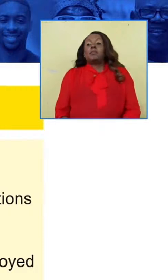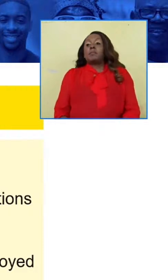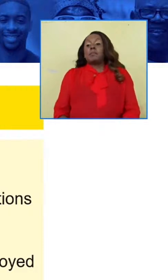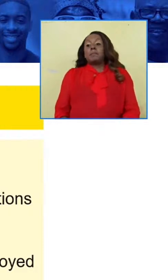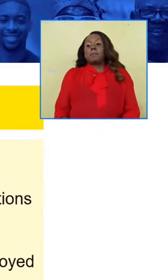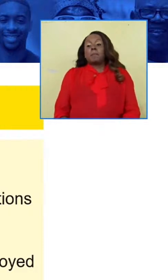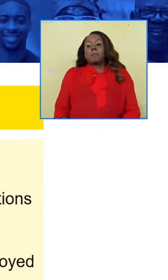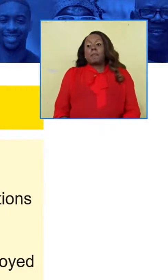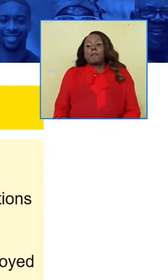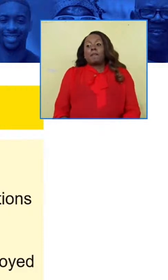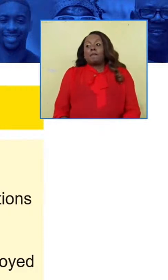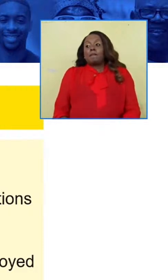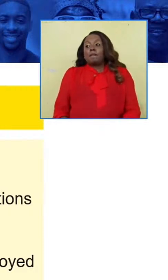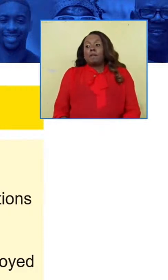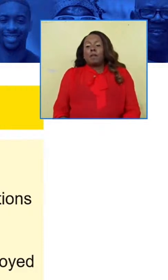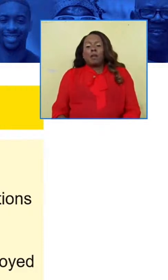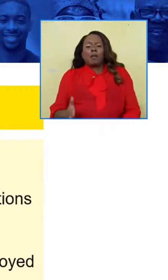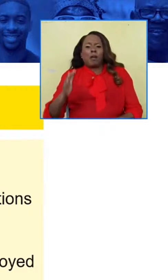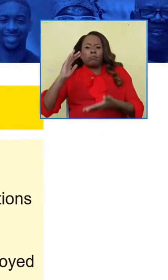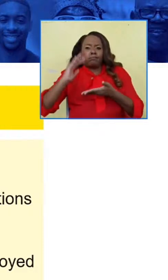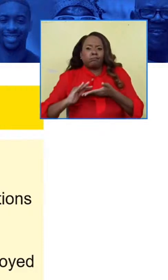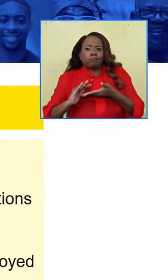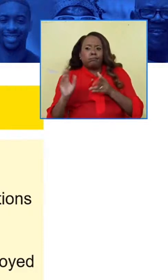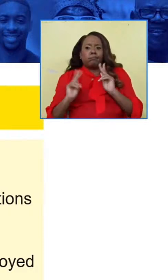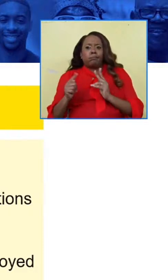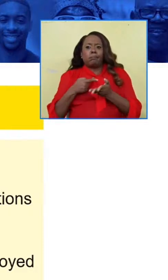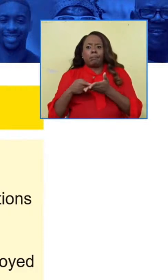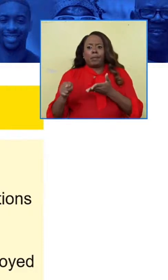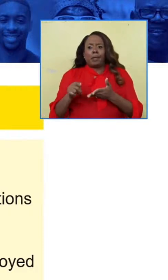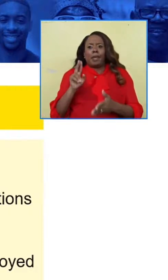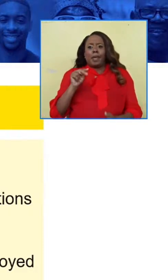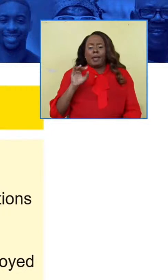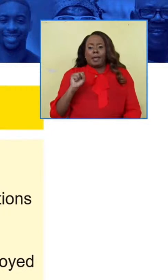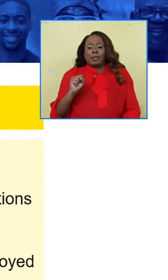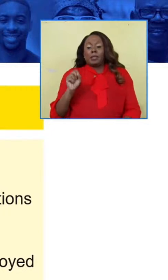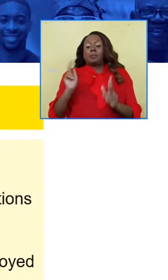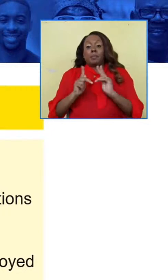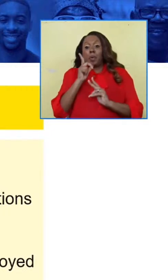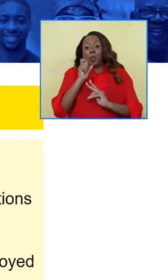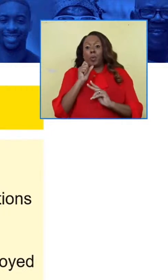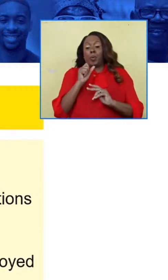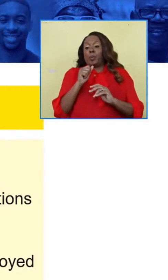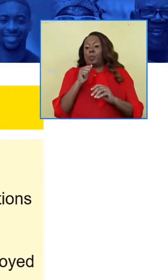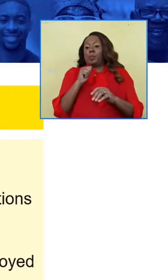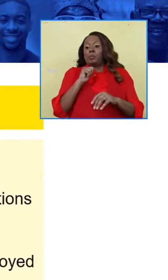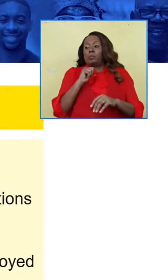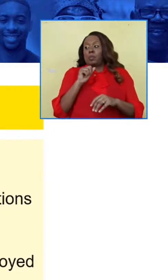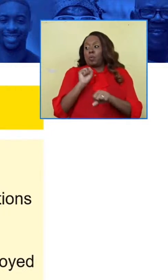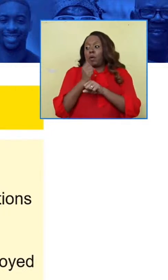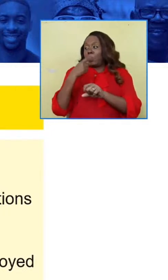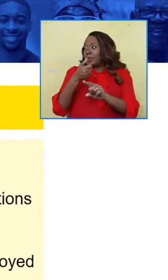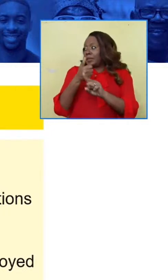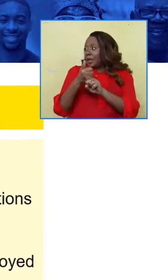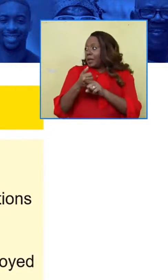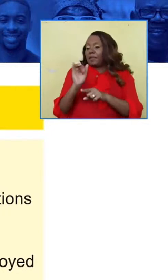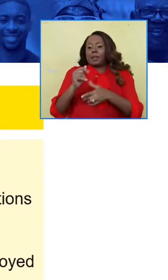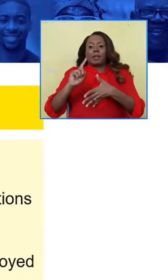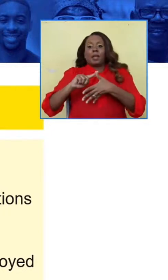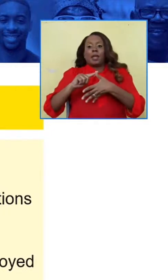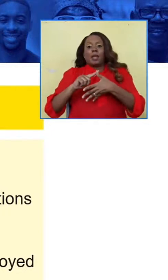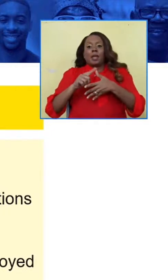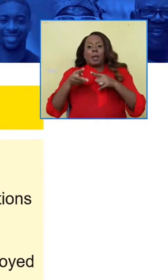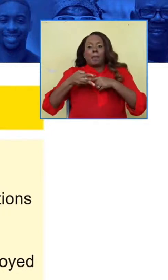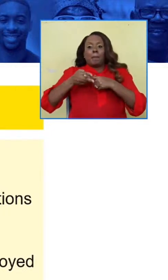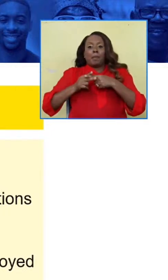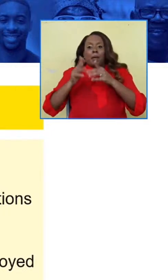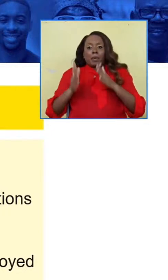in 8 pays contributions today. So for all the people who are informal sector, the vendors, ZR drivers,